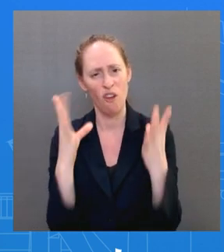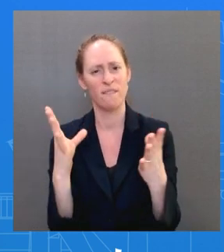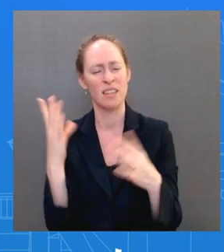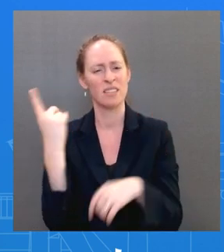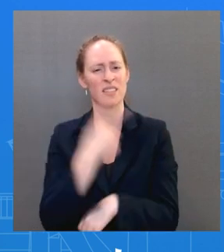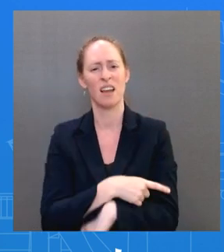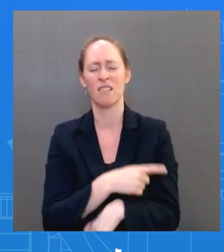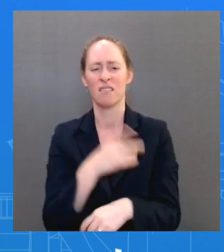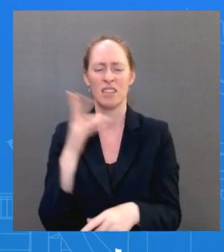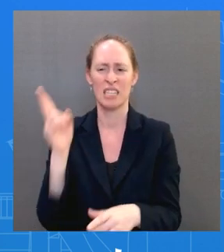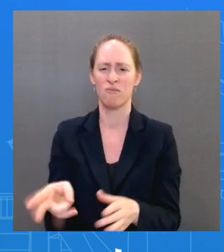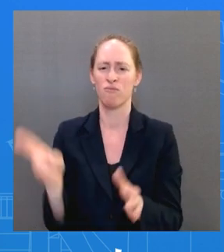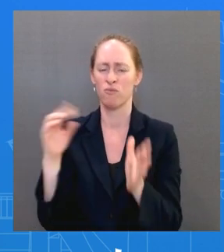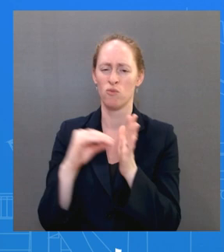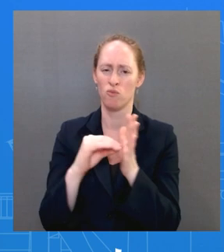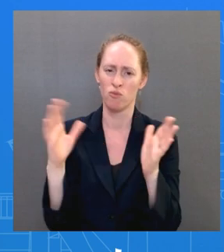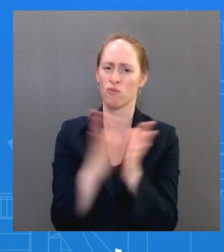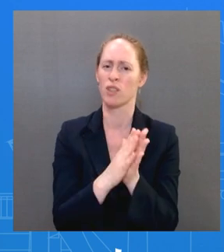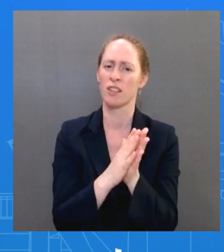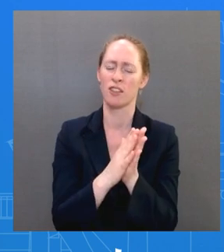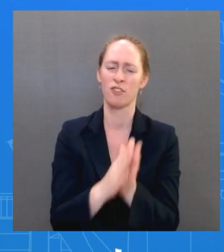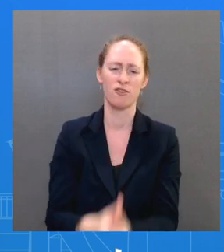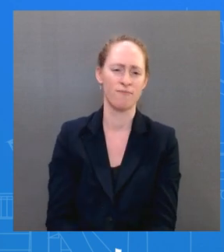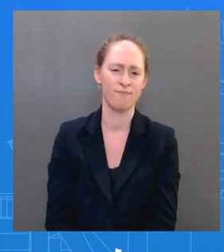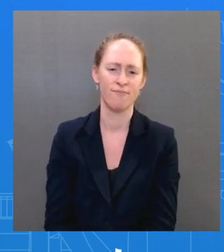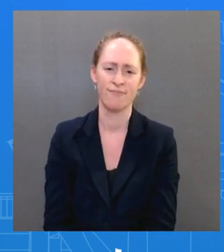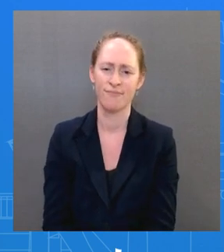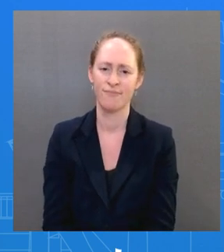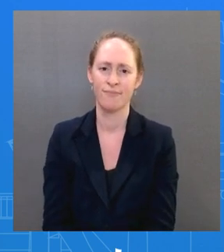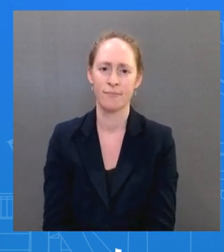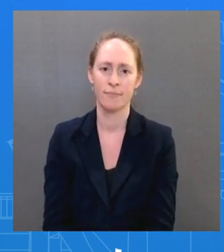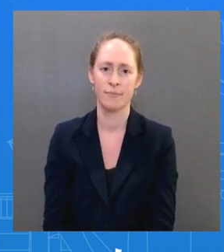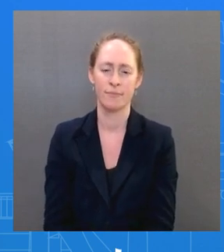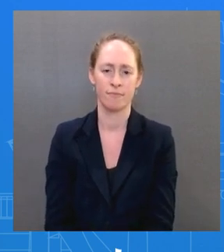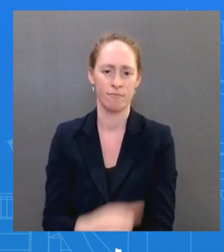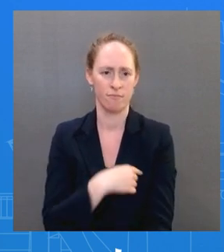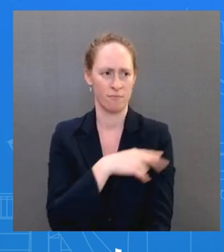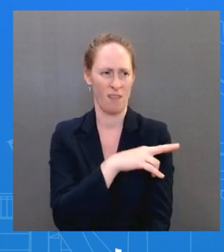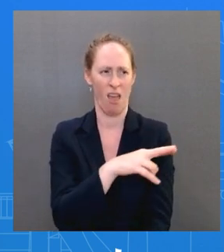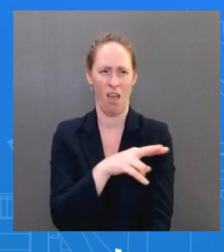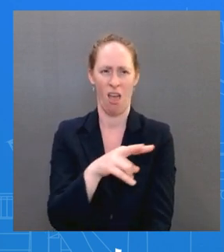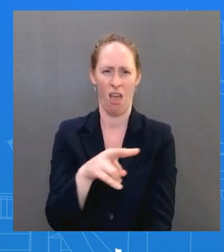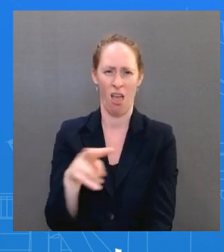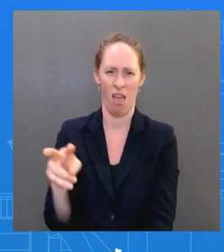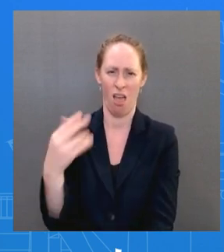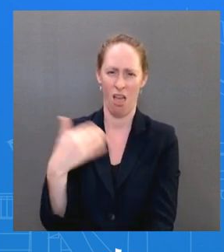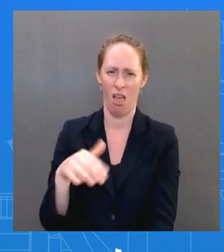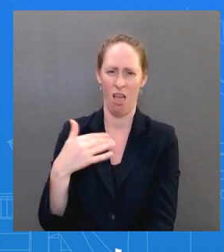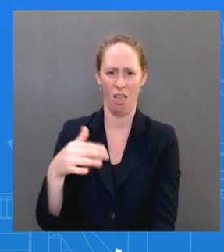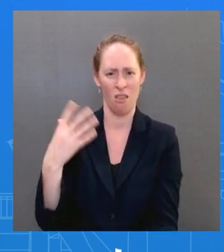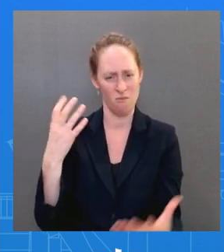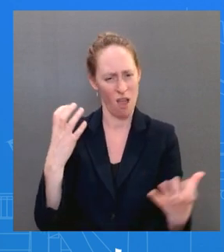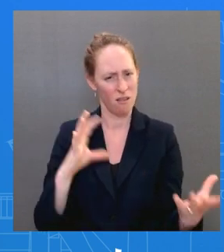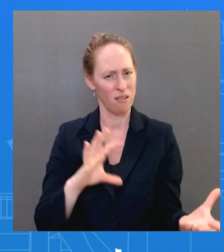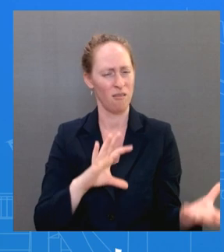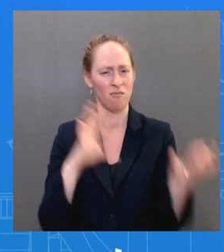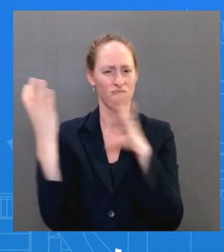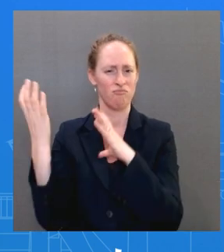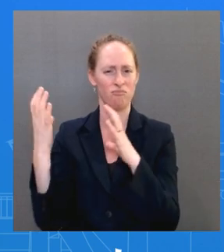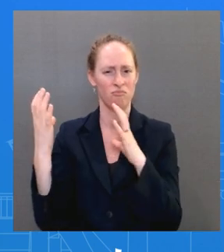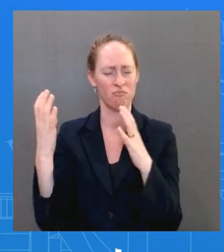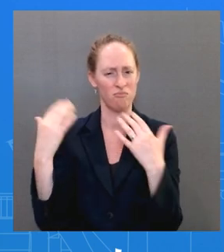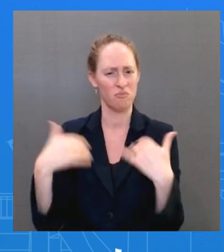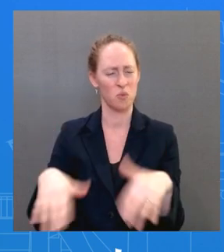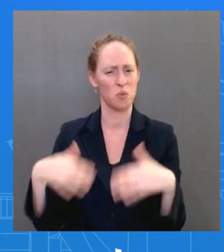that happened at the Capitol, when we saw the attack on our law enforcement. And he believes that he supports the January